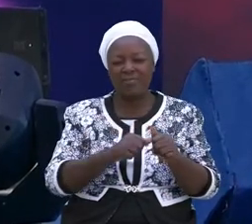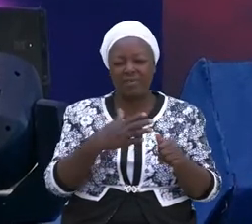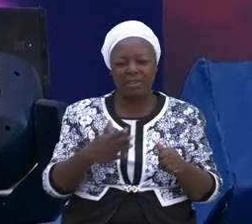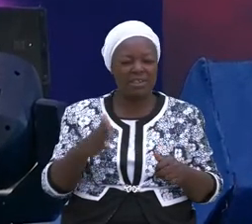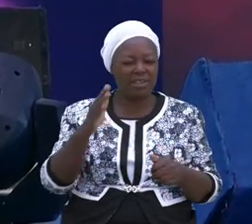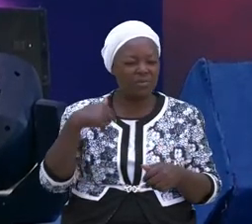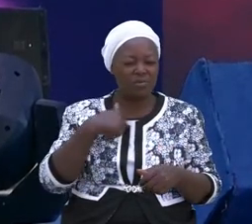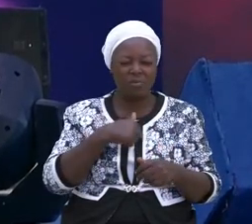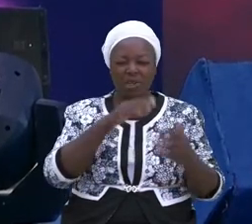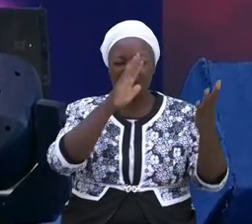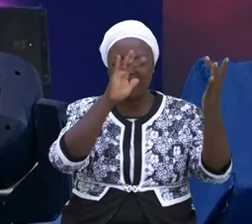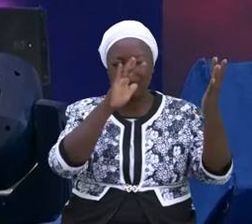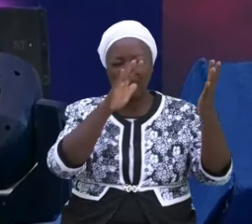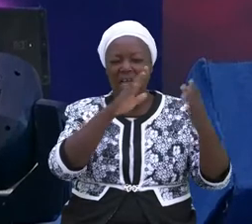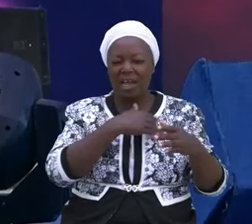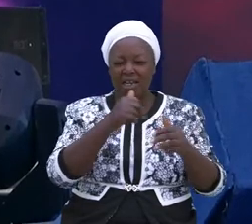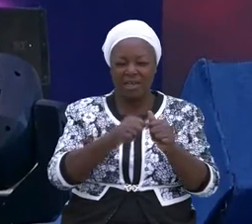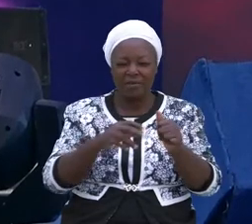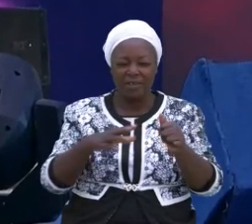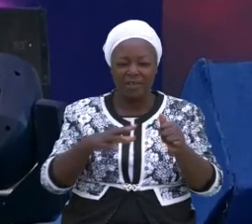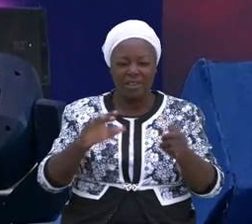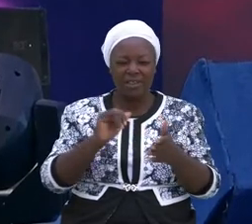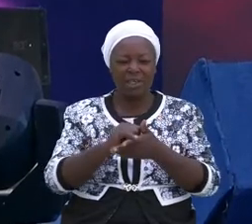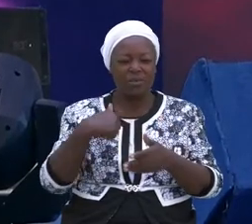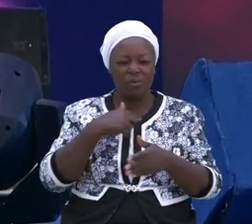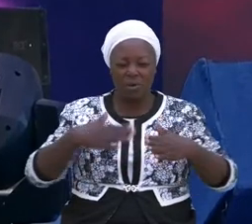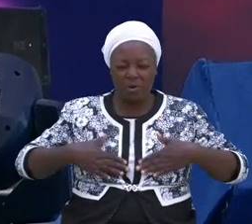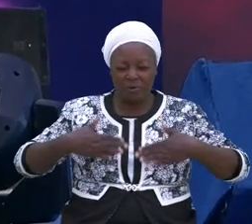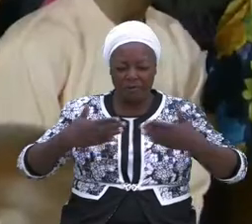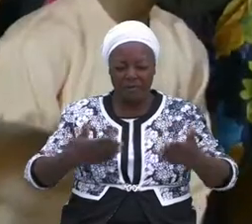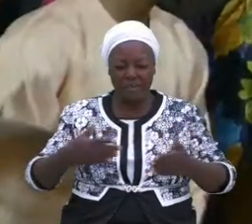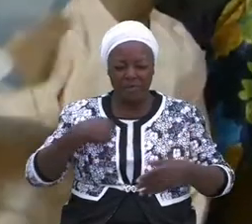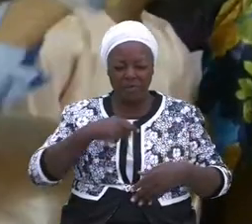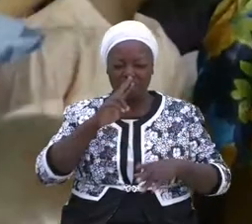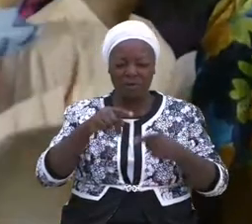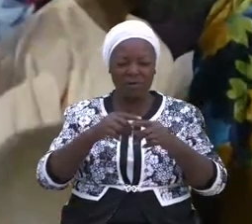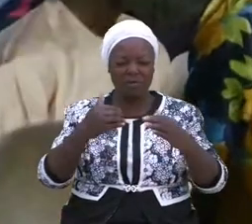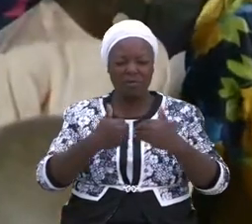expect, everything we confess, we're going to possess.